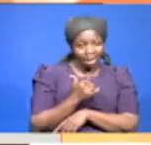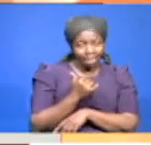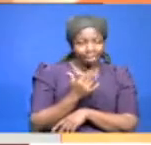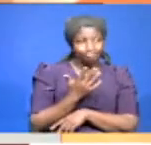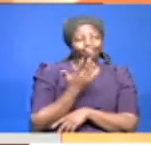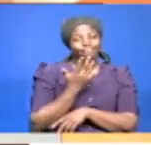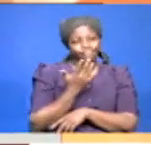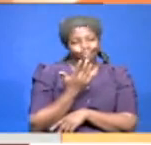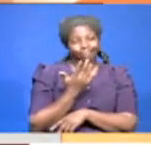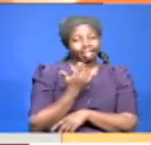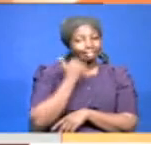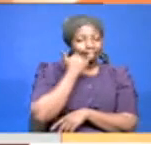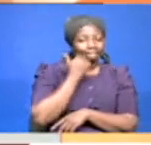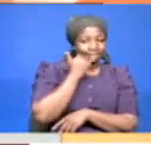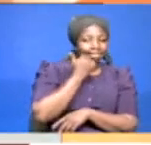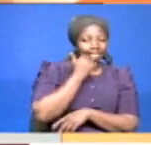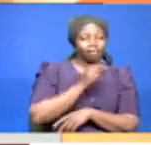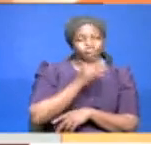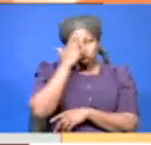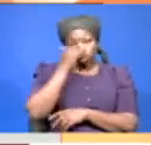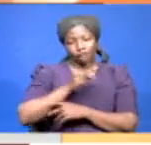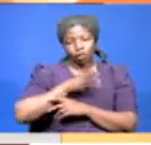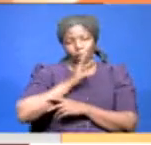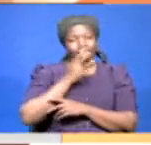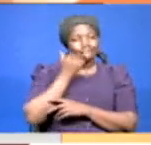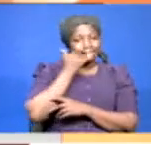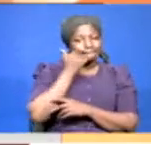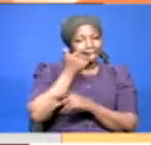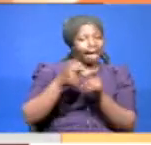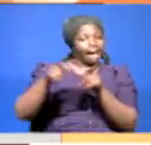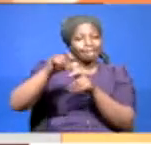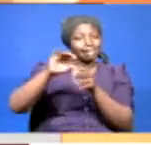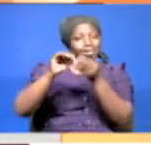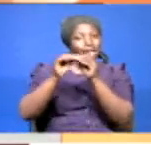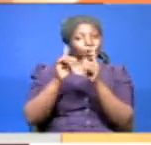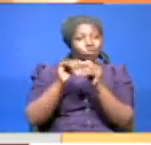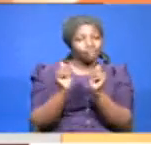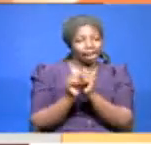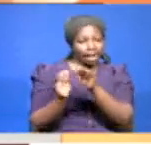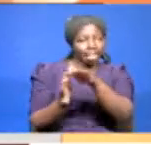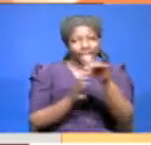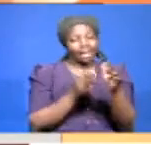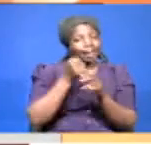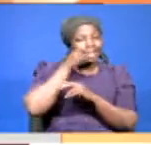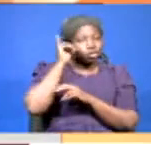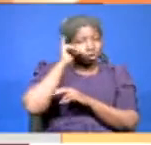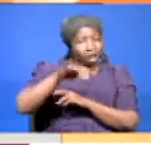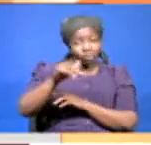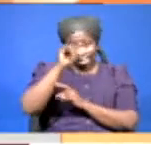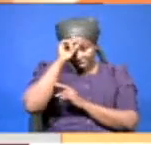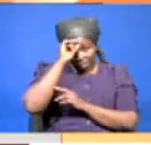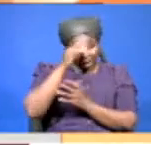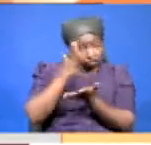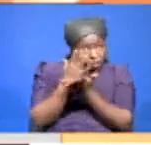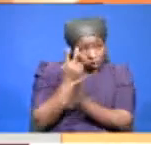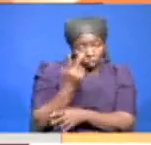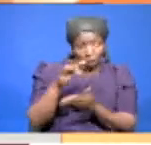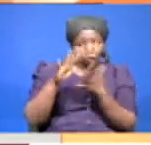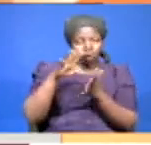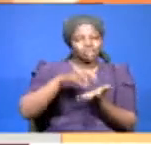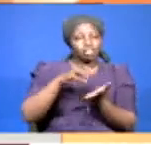last 2 weeks. Separately, Isiolo County Government has confirmed 2 more cases of cholera in the region, prompting